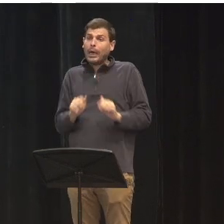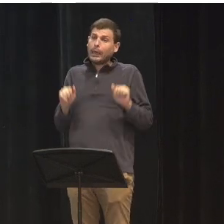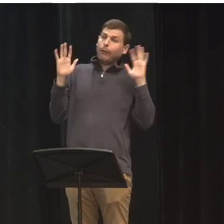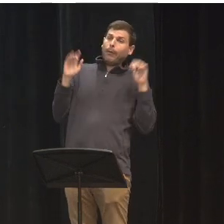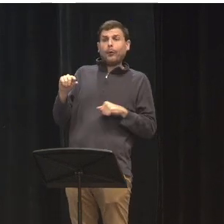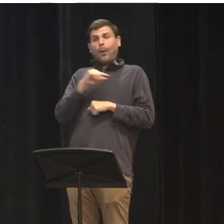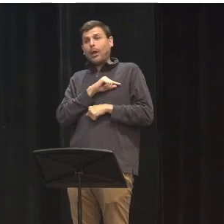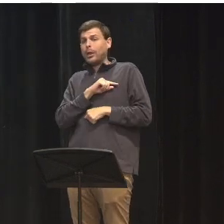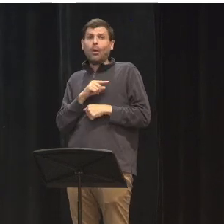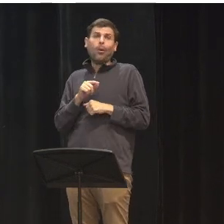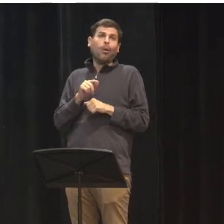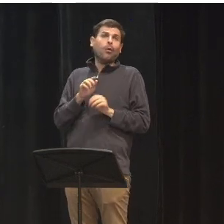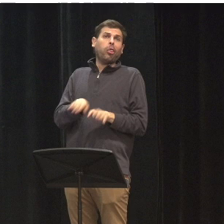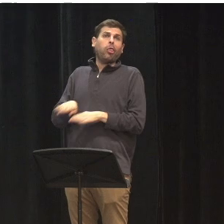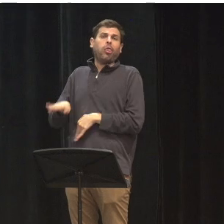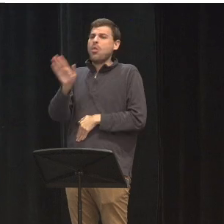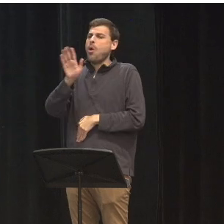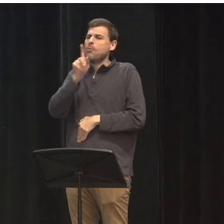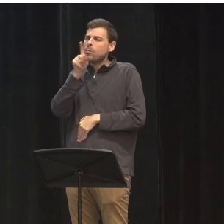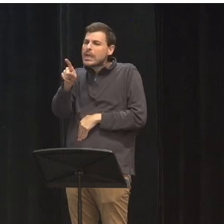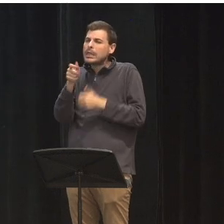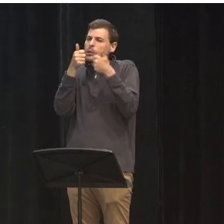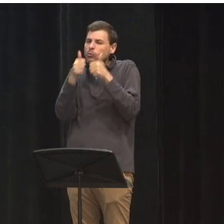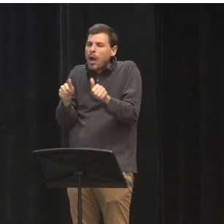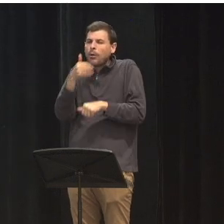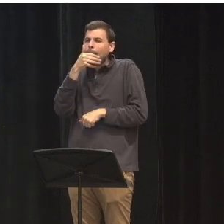impact along the way really should be done.